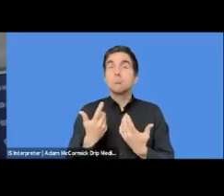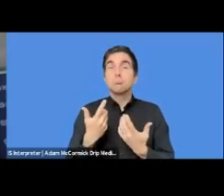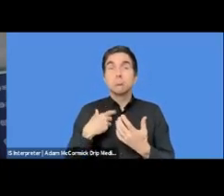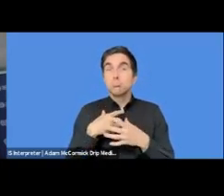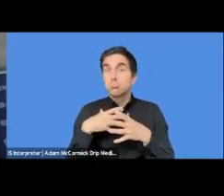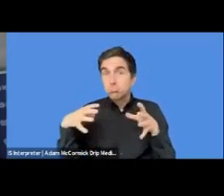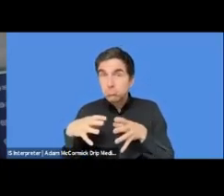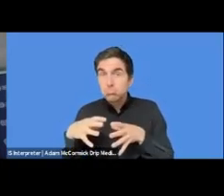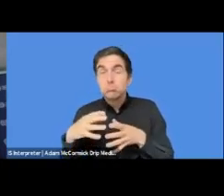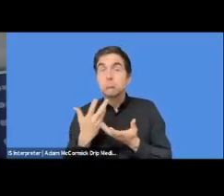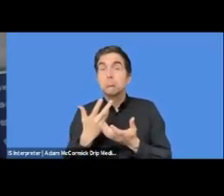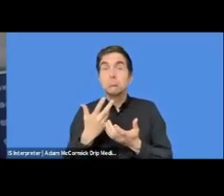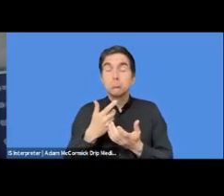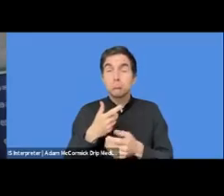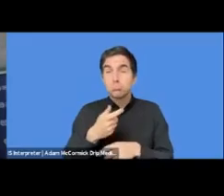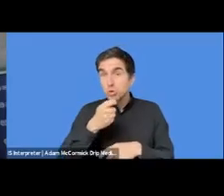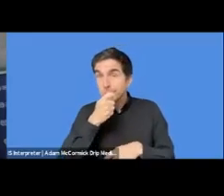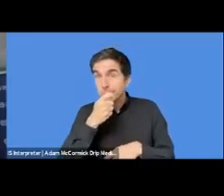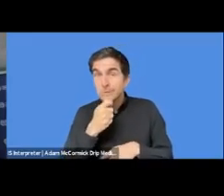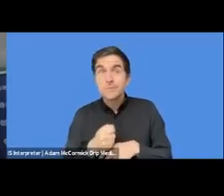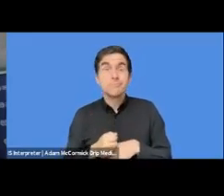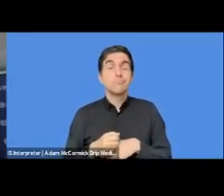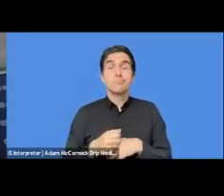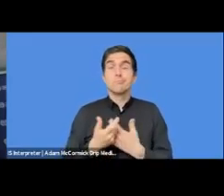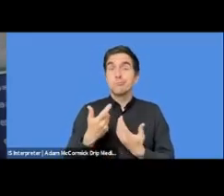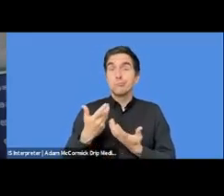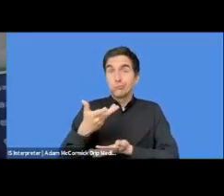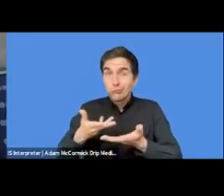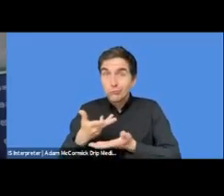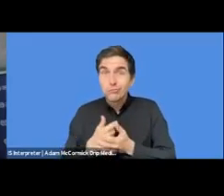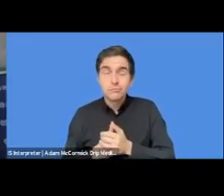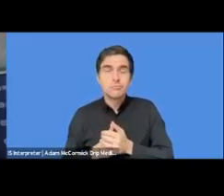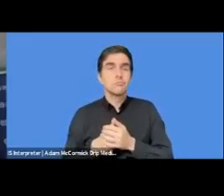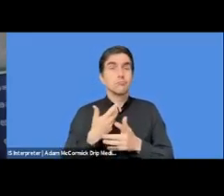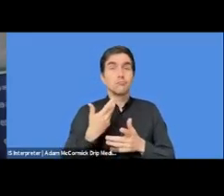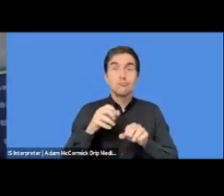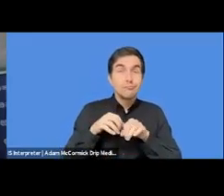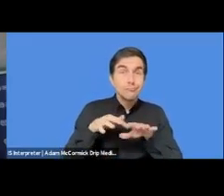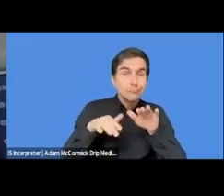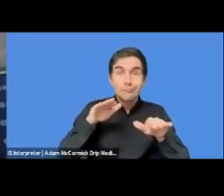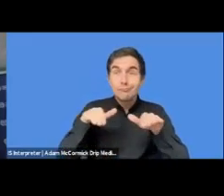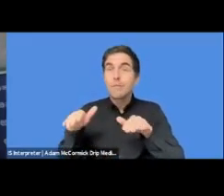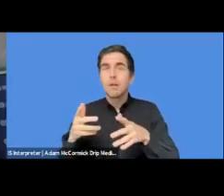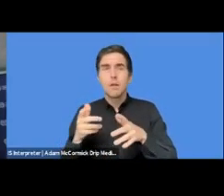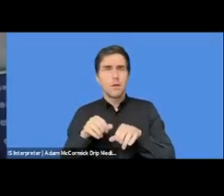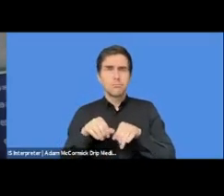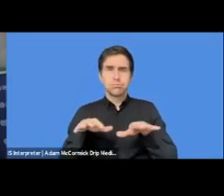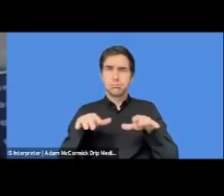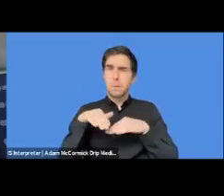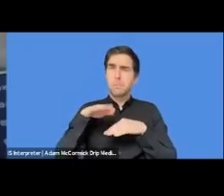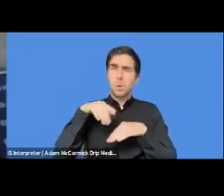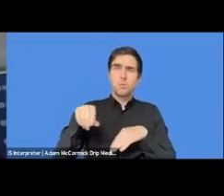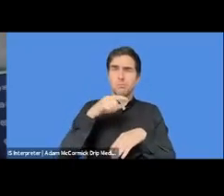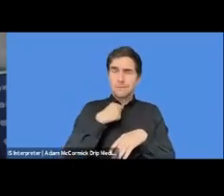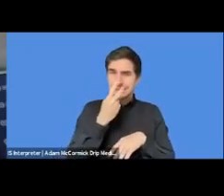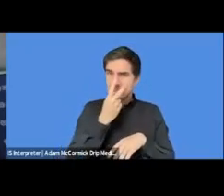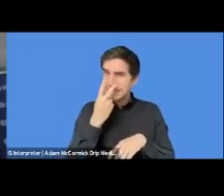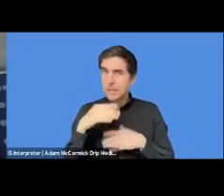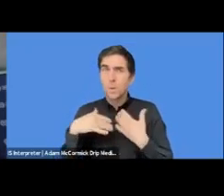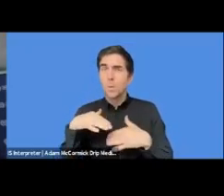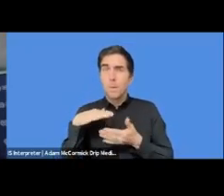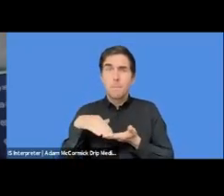radio, community meetings, just to create awareness. And then we've seen demand for these social protection services. So